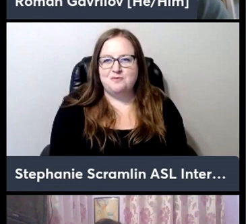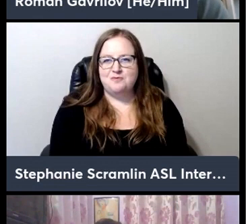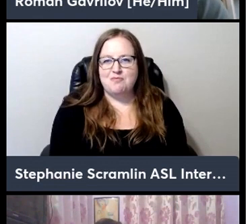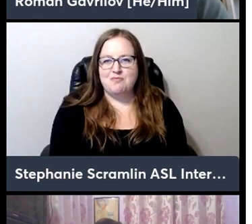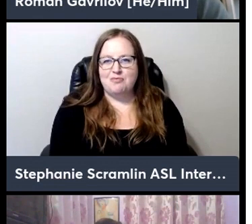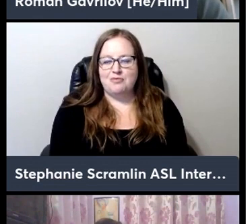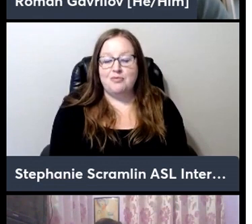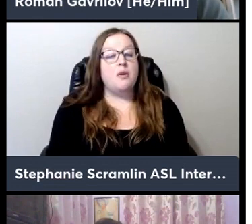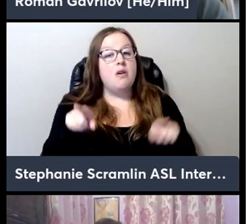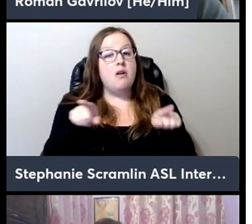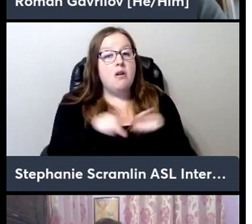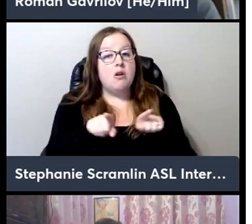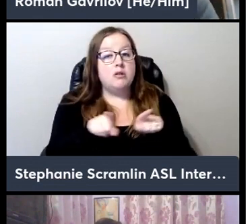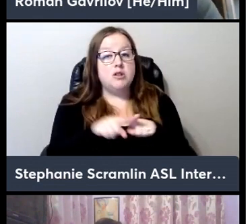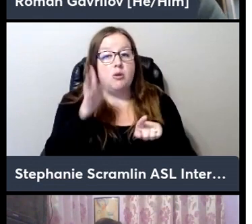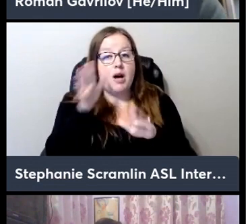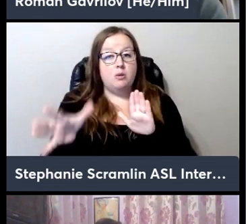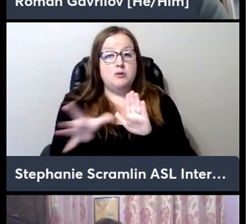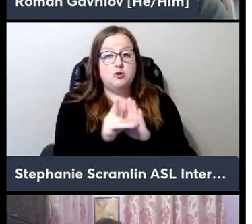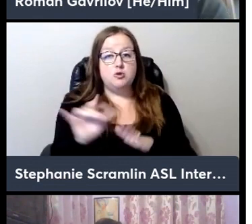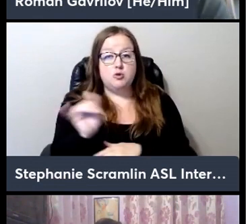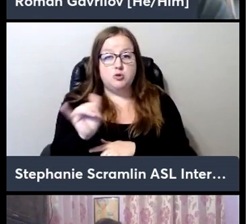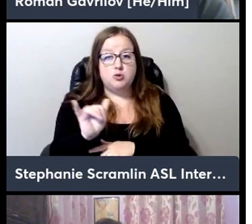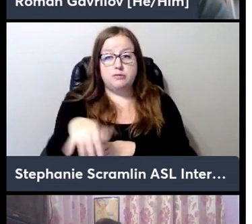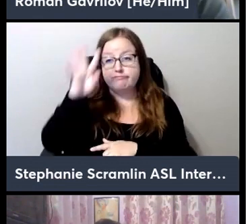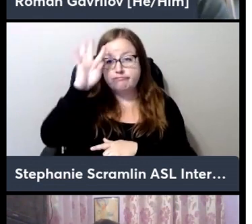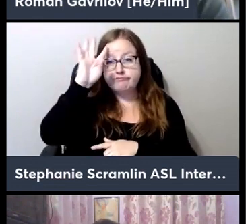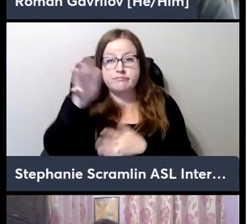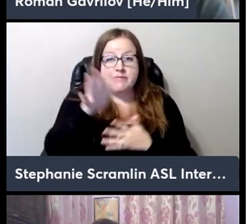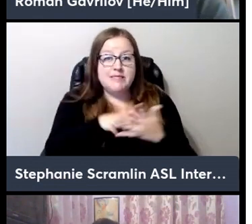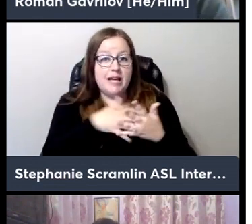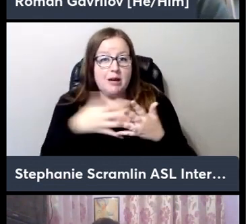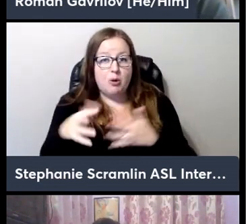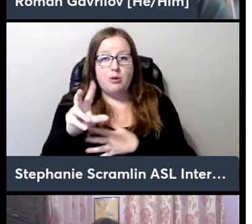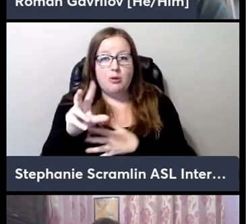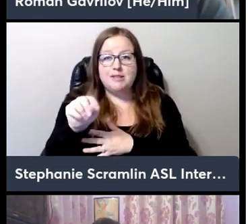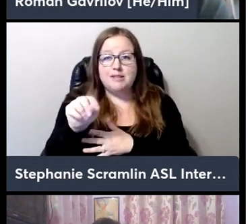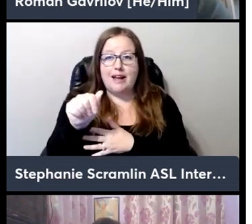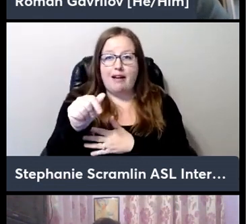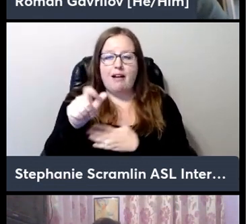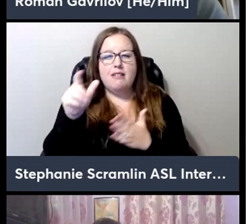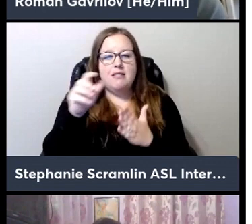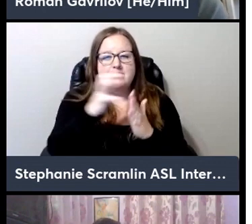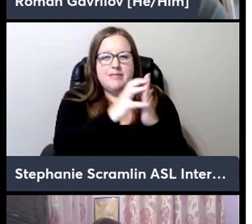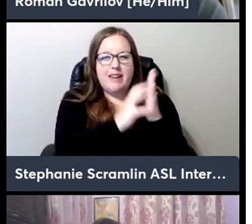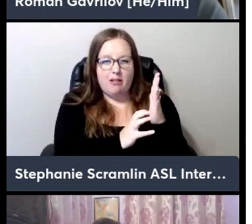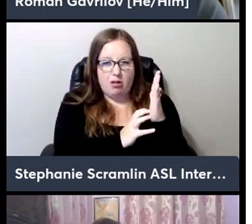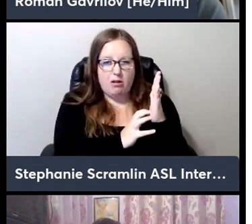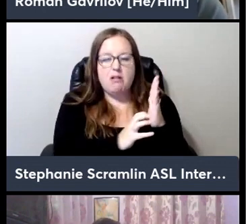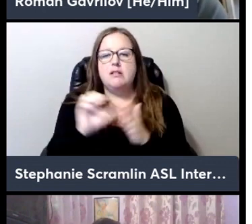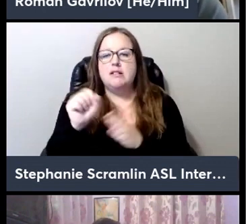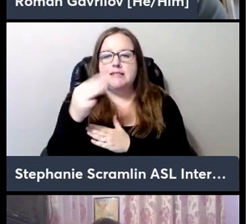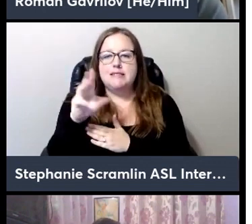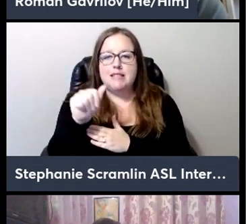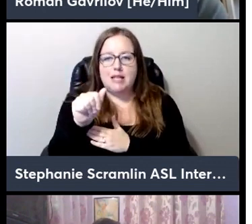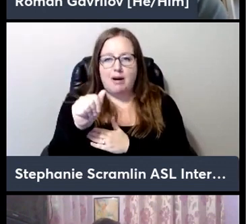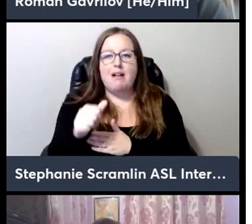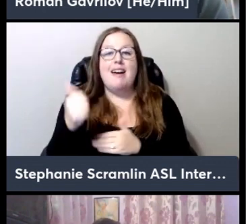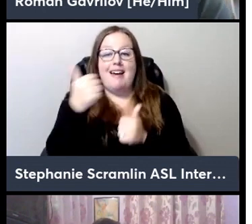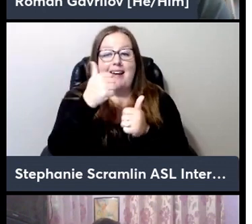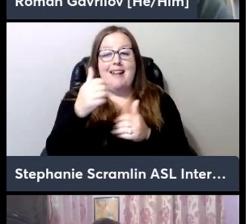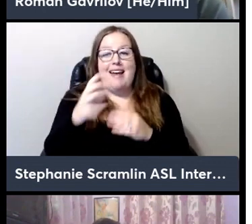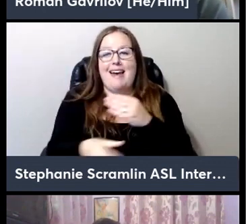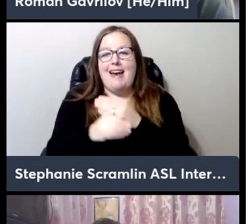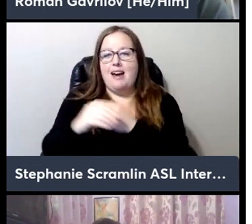And I'm also going to choose to create a table in data catalog and update the schema and add partitions. What